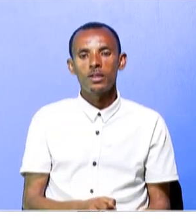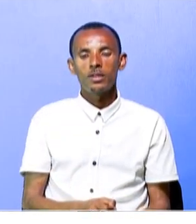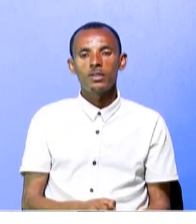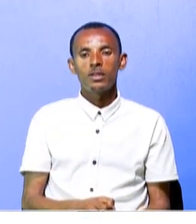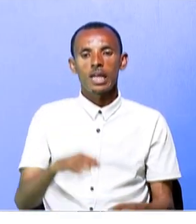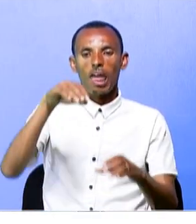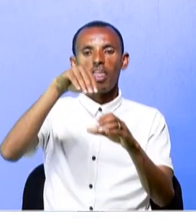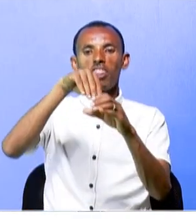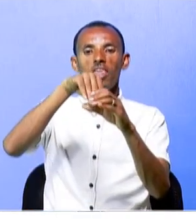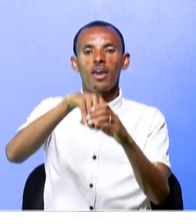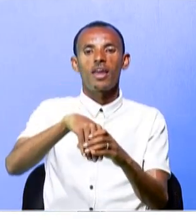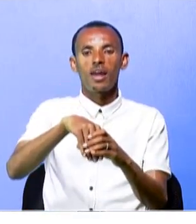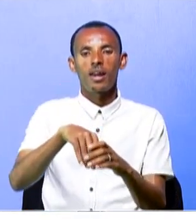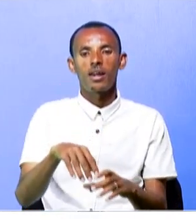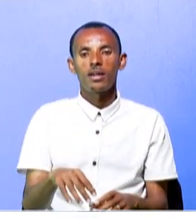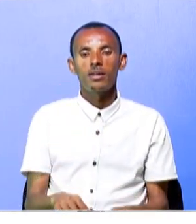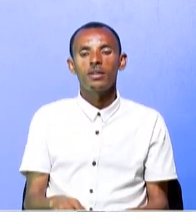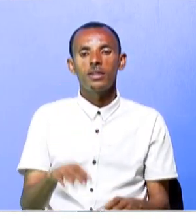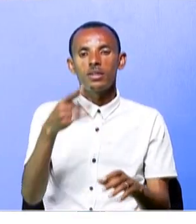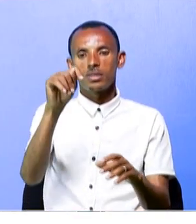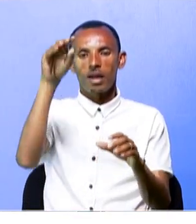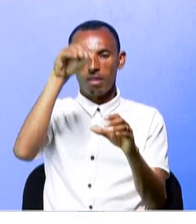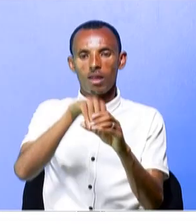the interior